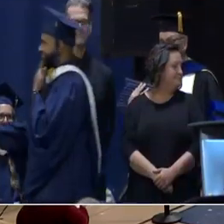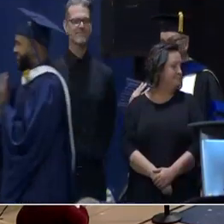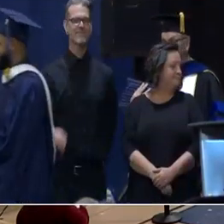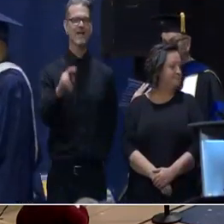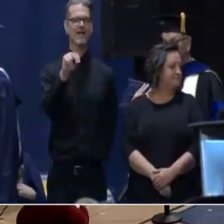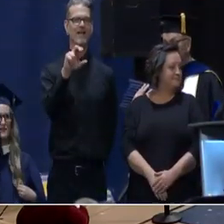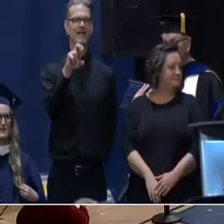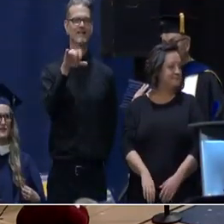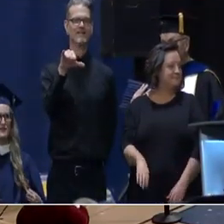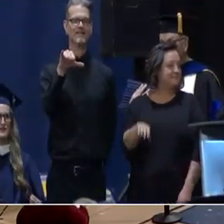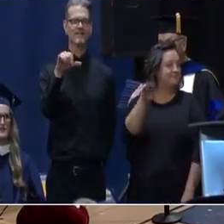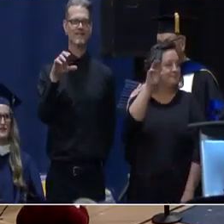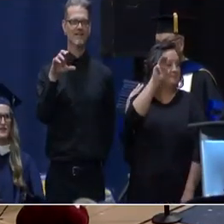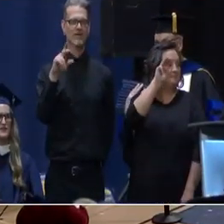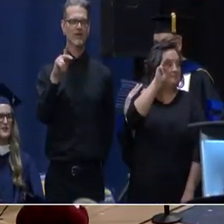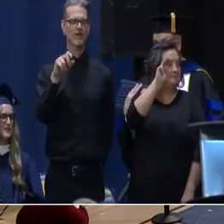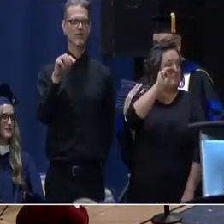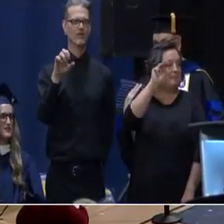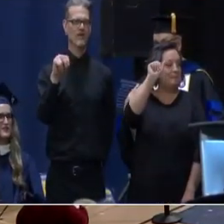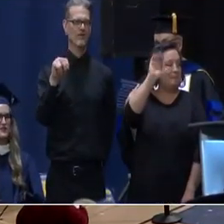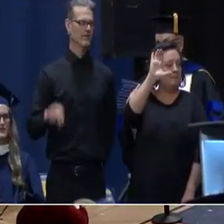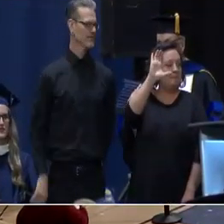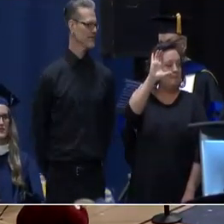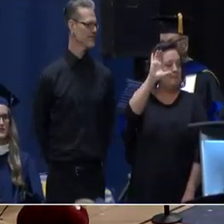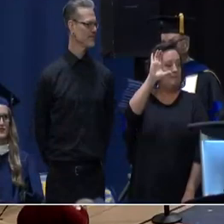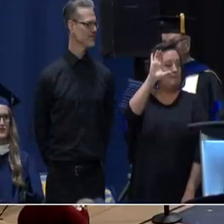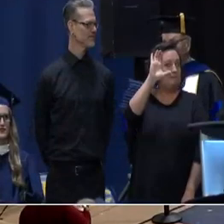Nancy Curzon.